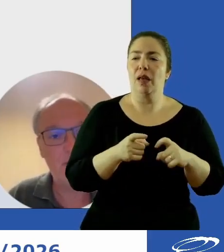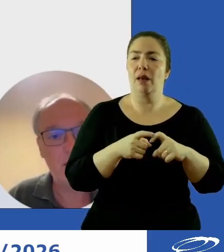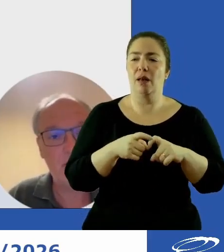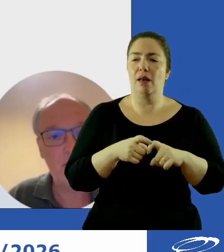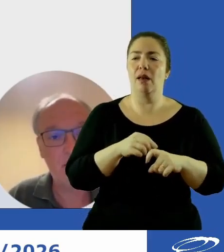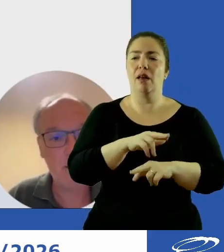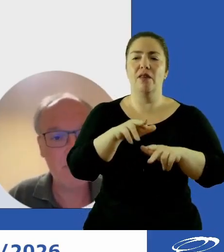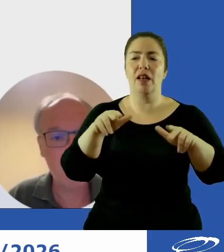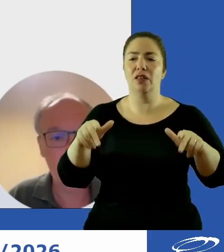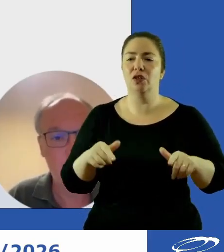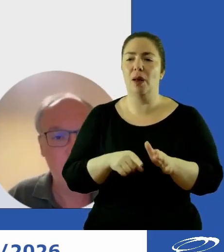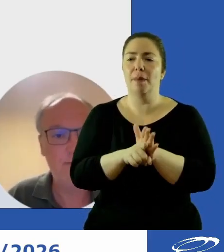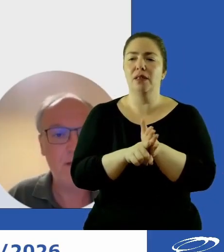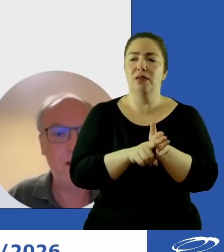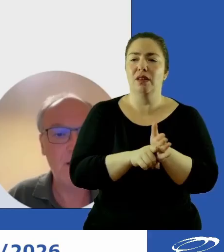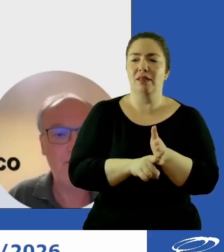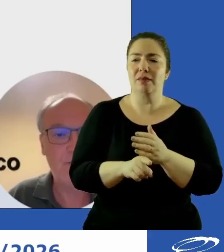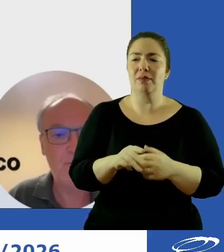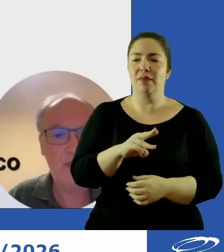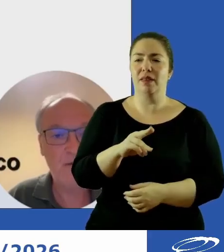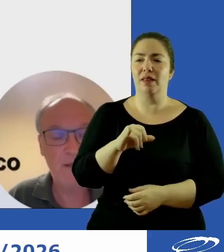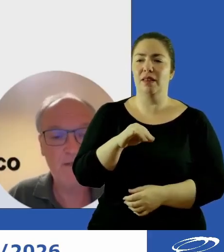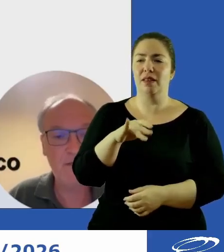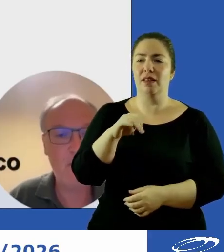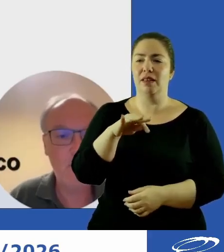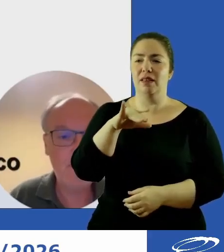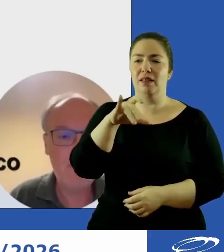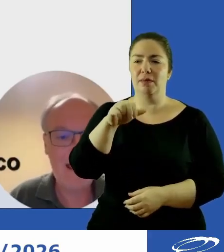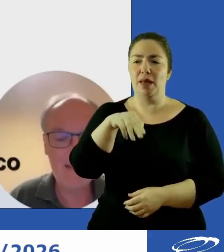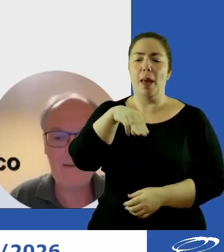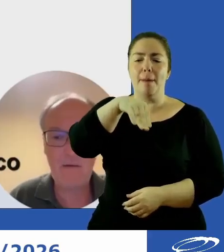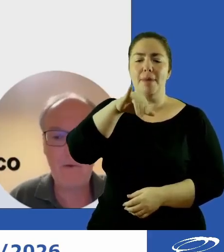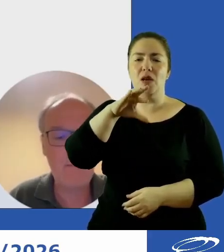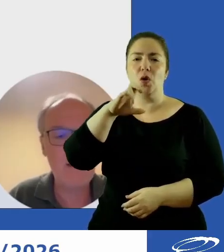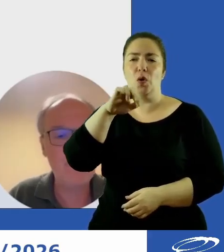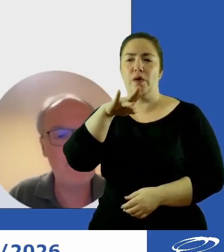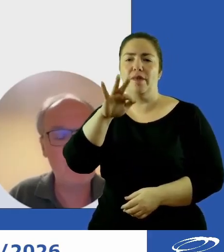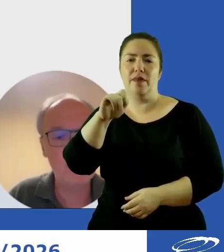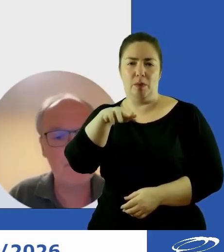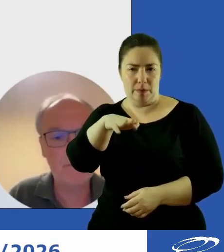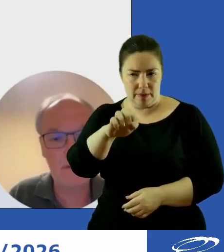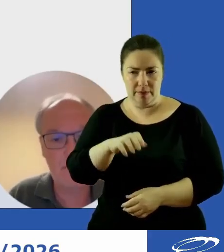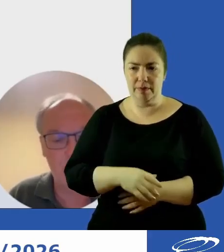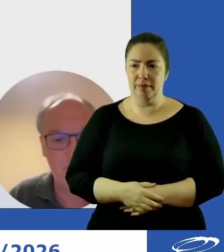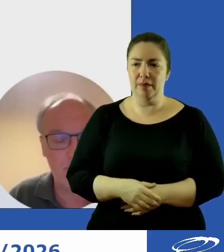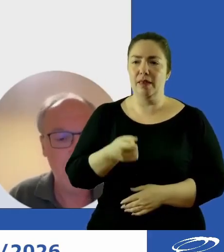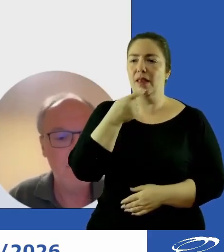the reduction of the colony forming units on the plastic where the biofilm